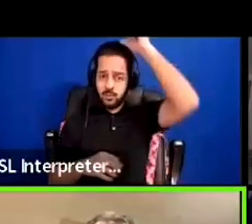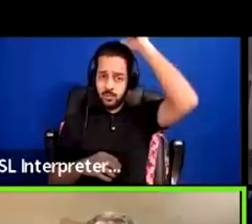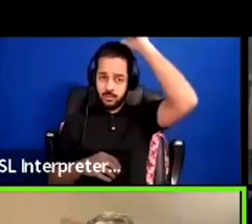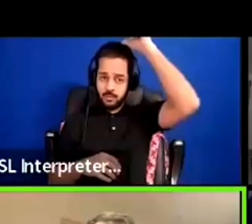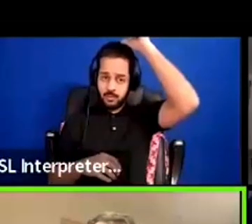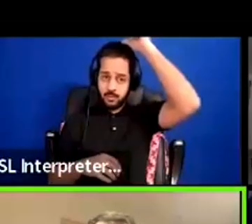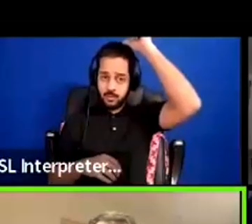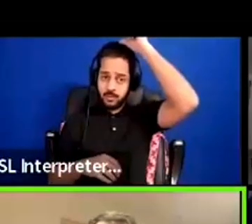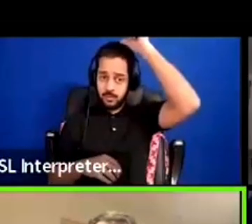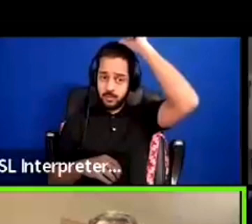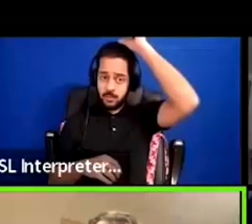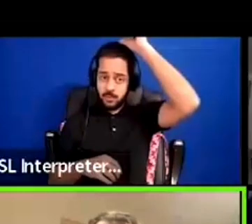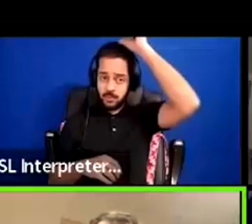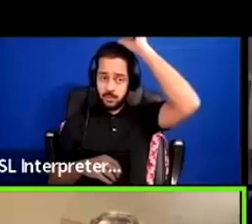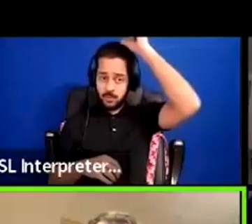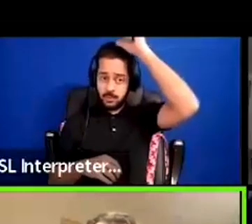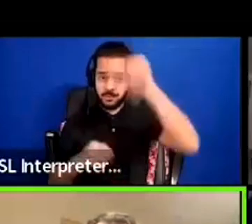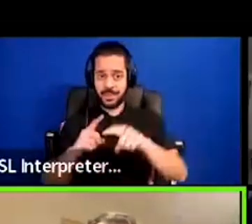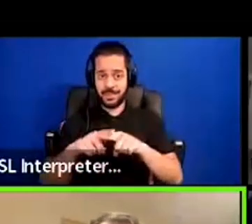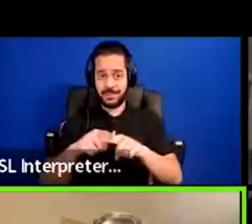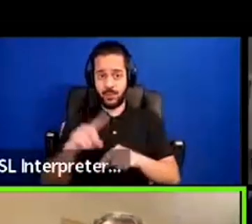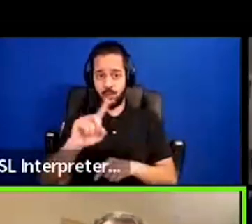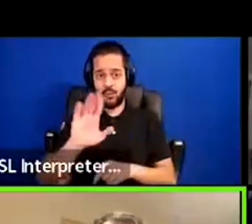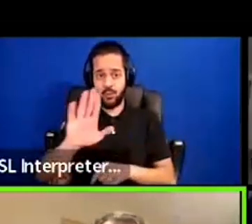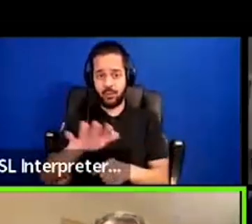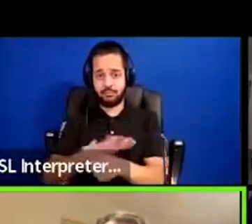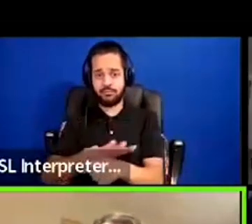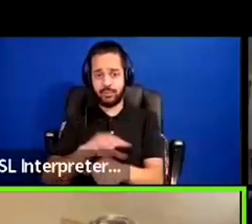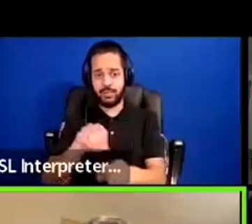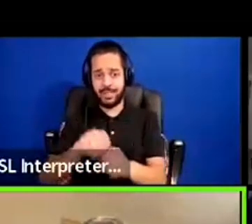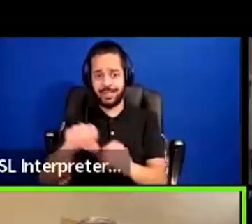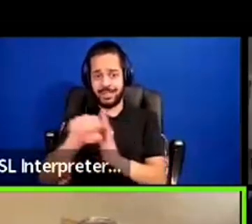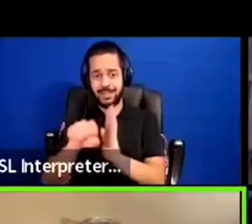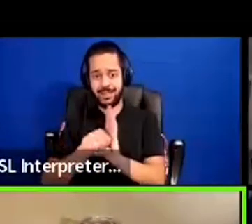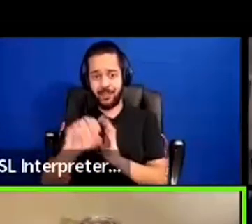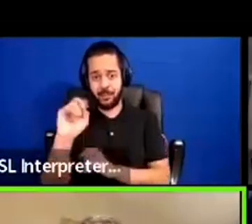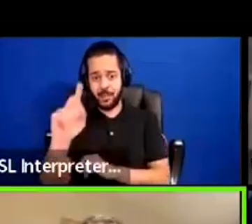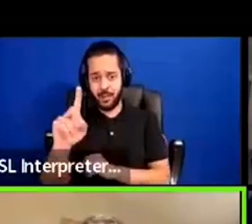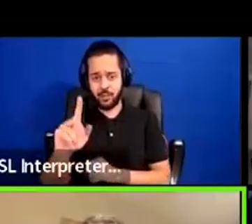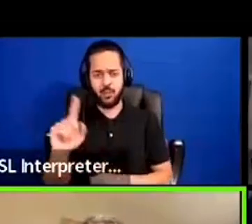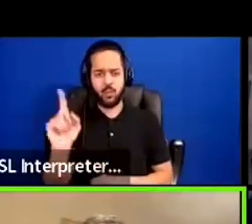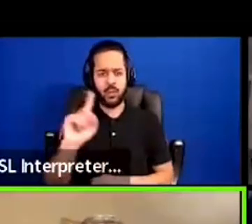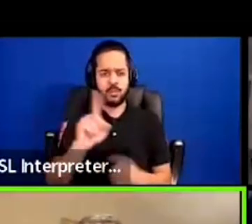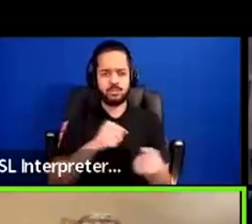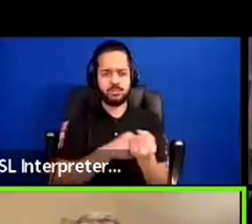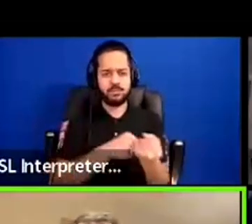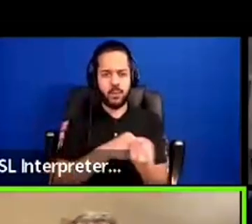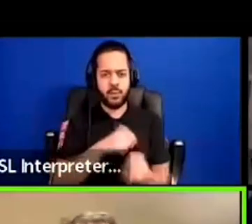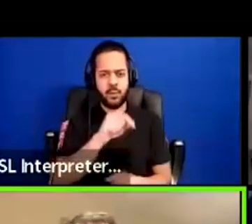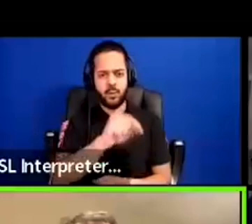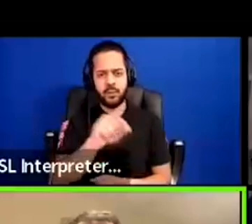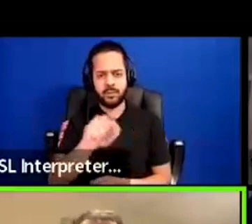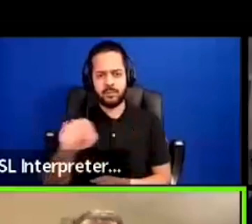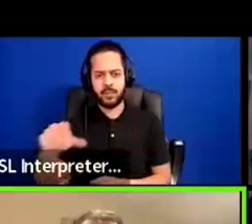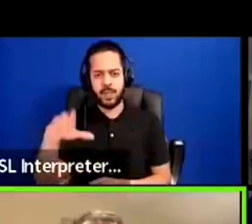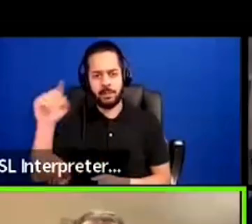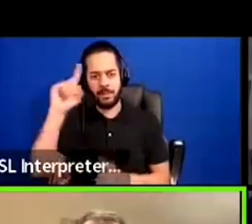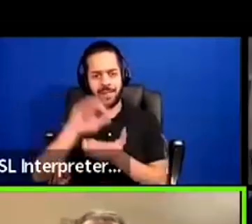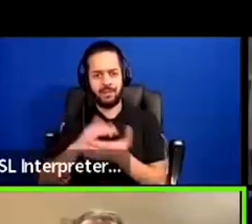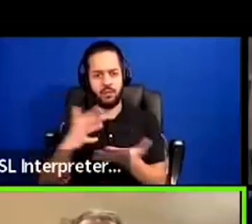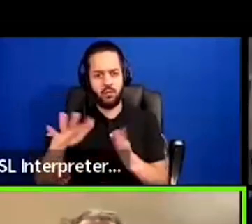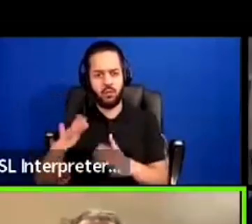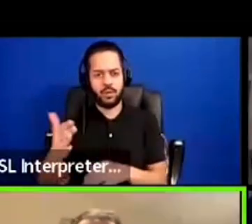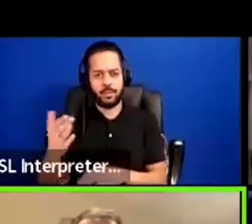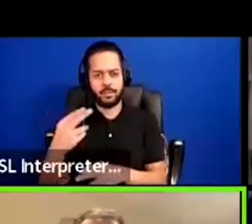at some, depending on where you are in the state, are the supports and I think Scott brought up in the past, are